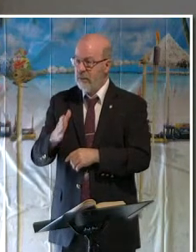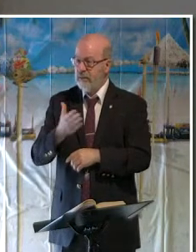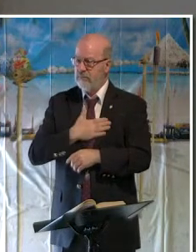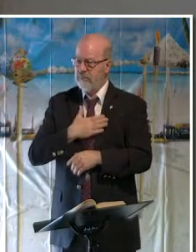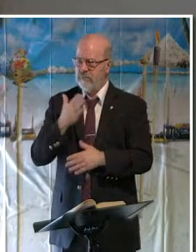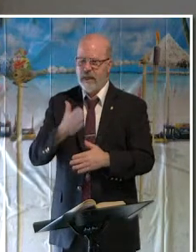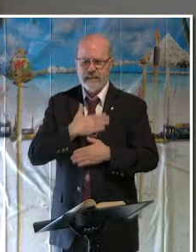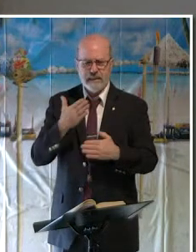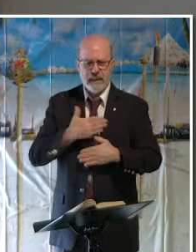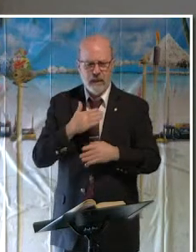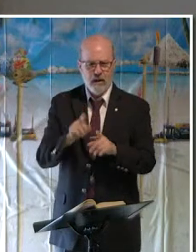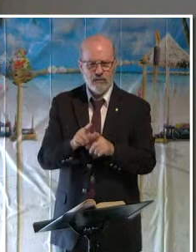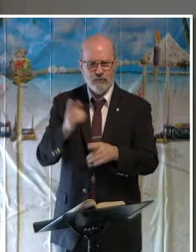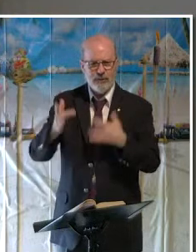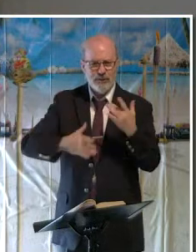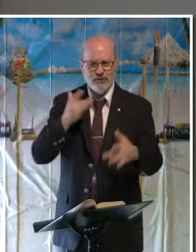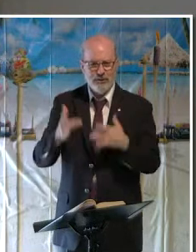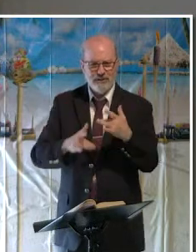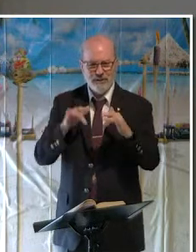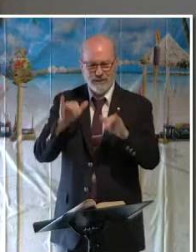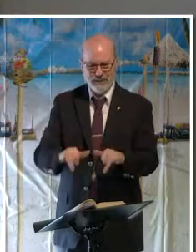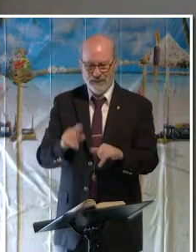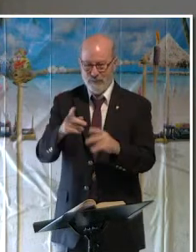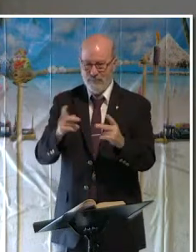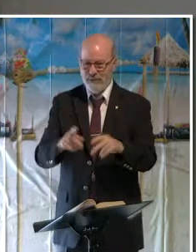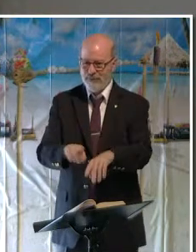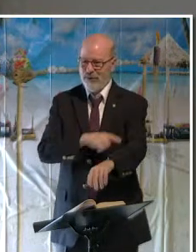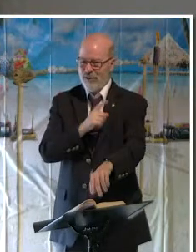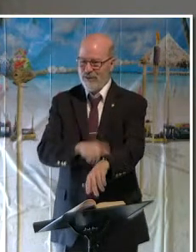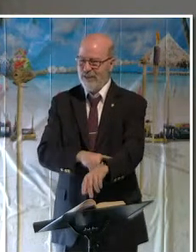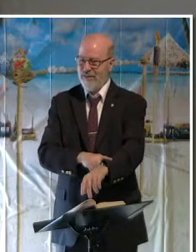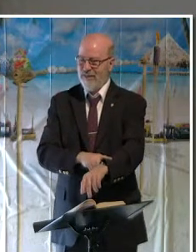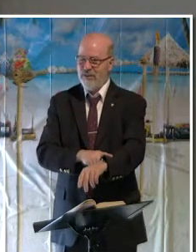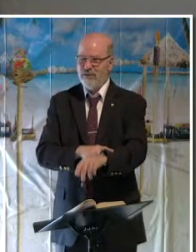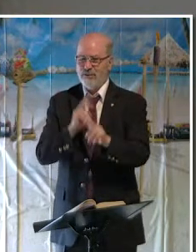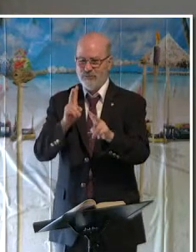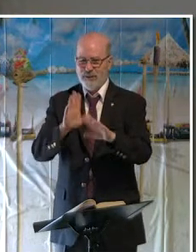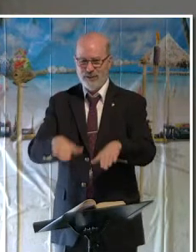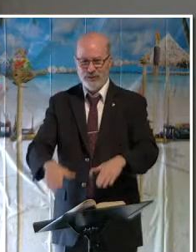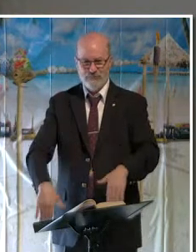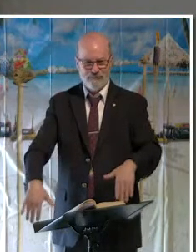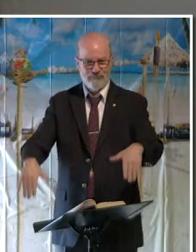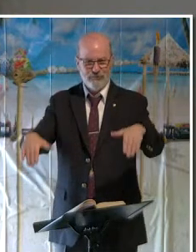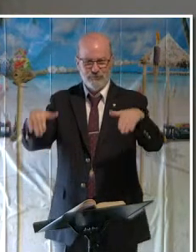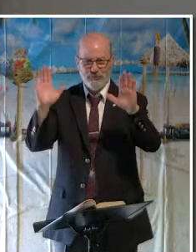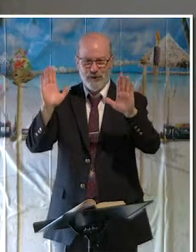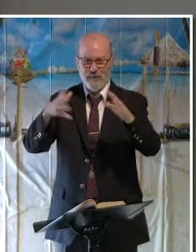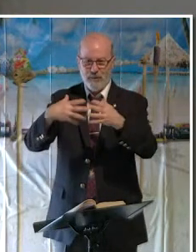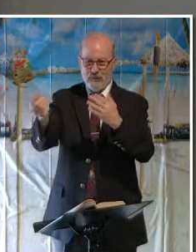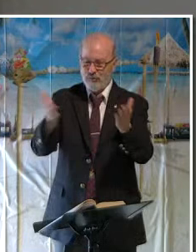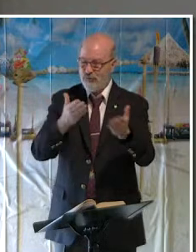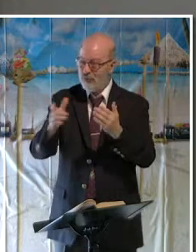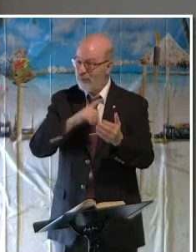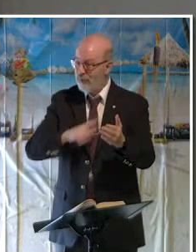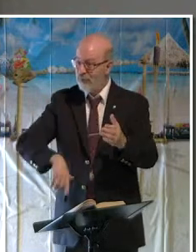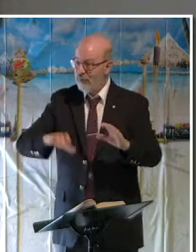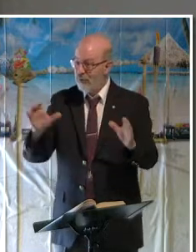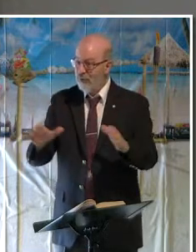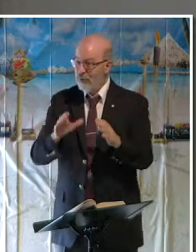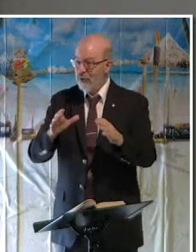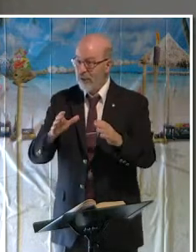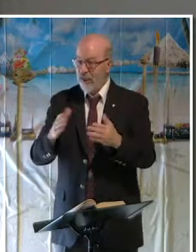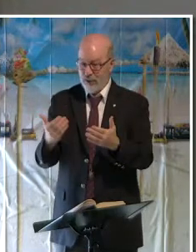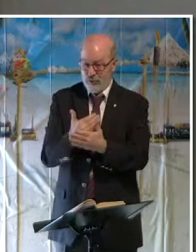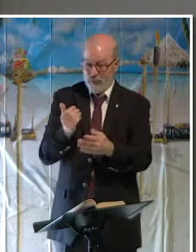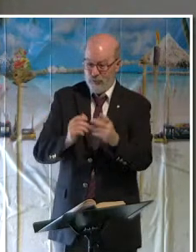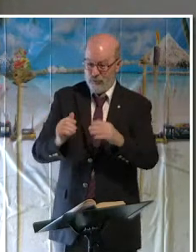my delight as well. One of the joys of staying put in one place for a long time is that you get to watch kids grow up and go out to serve the Lord and a new crop grow up.